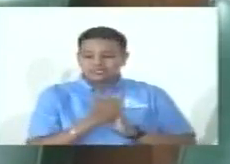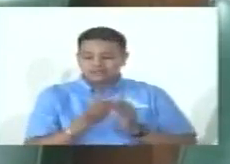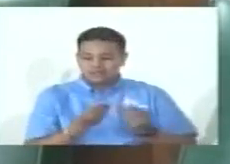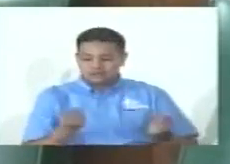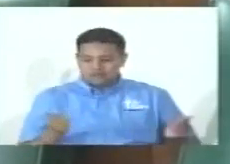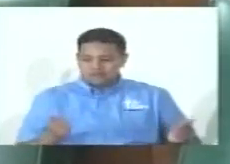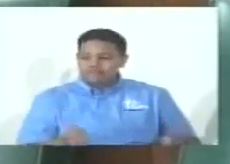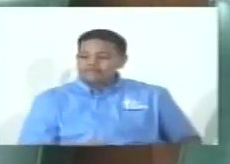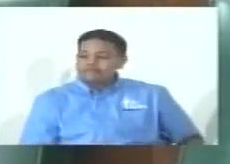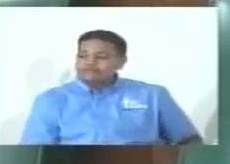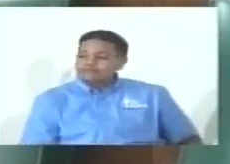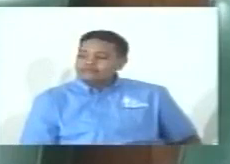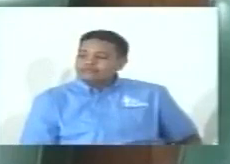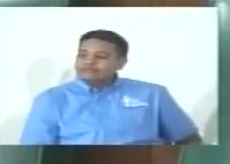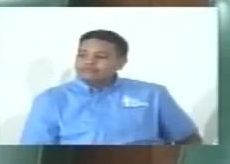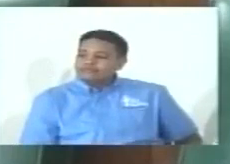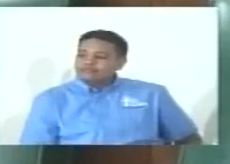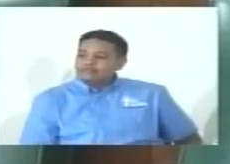Thank you.